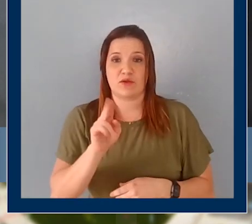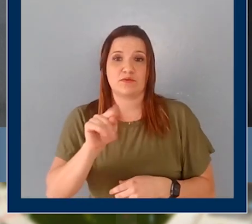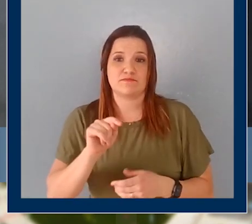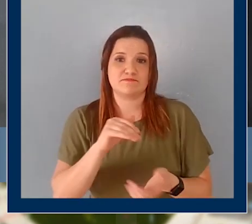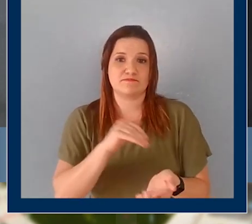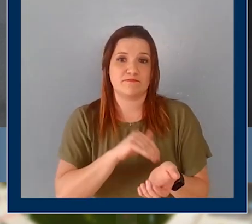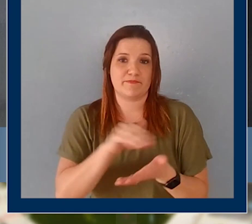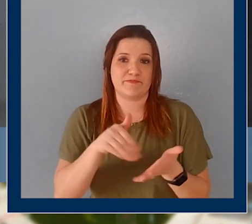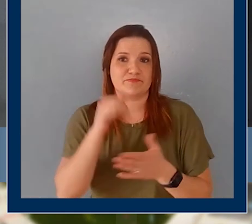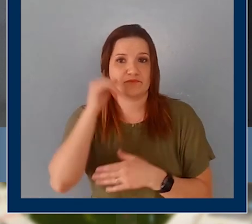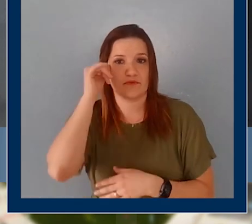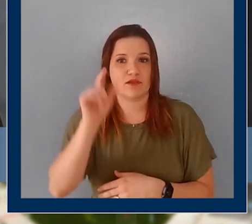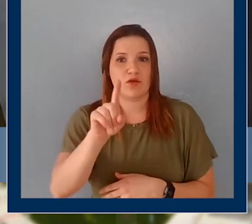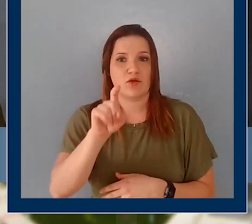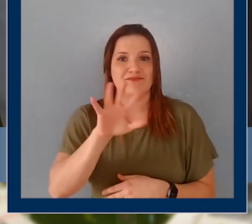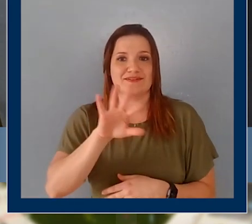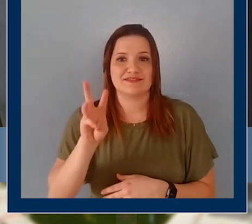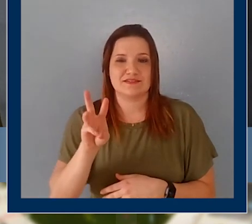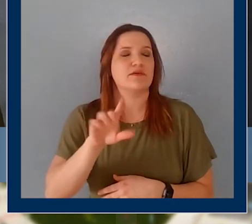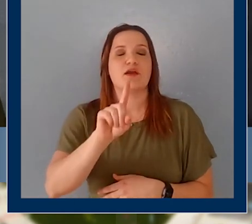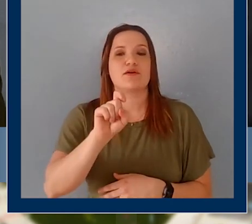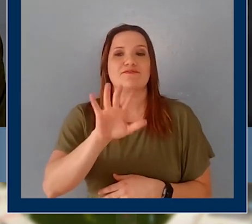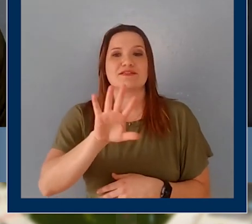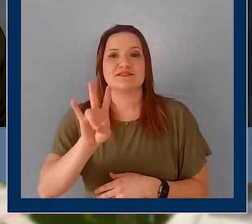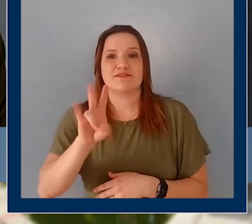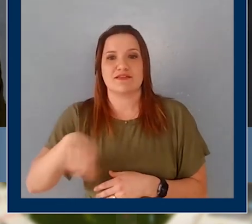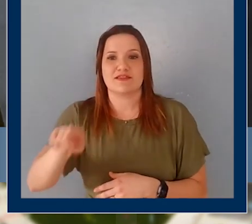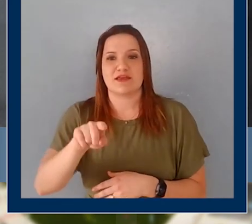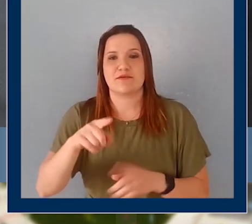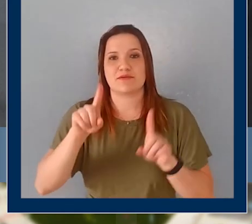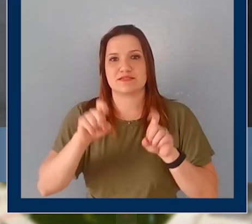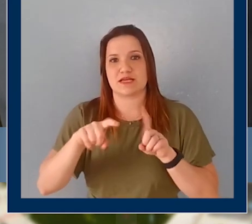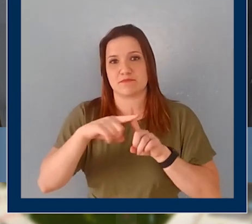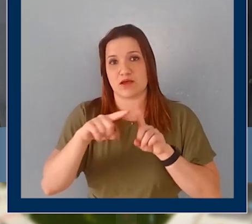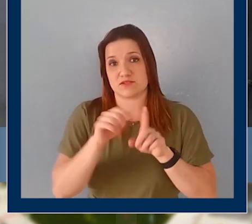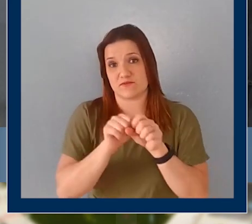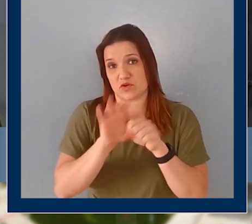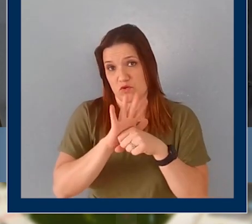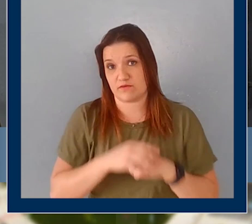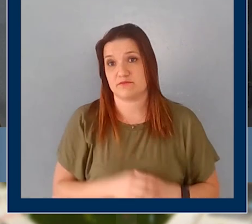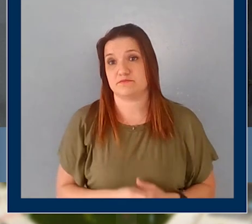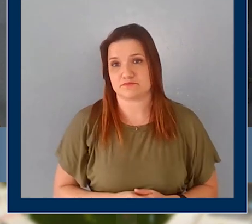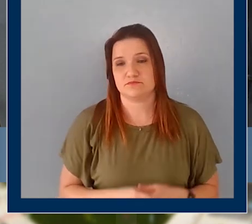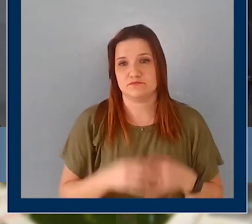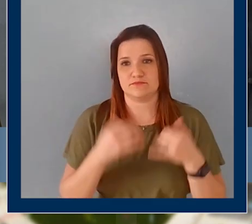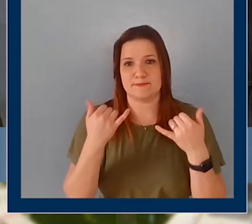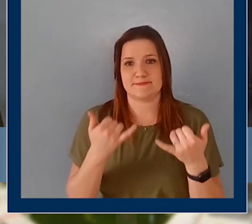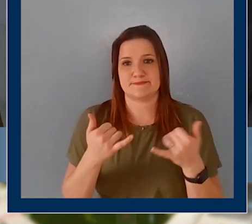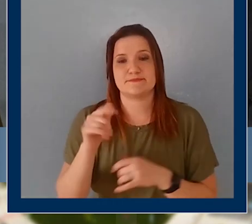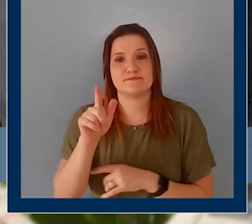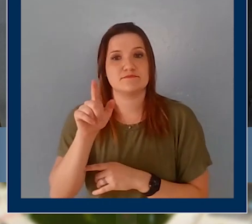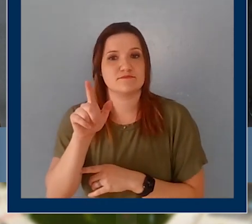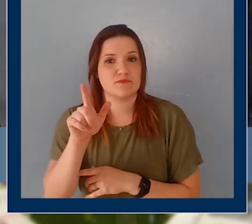the highlight of my report. Oh. So, yeah. Well, that's good. I know. We need some good news. I should wait to the end to share that, huh?